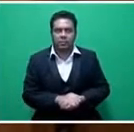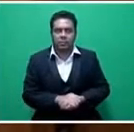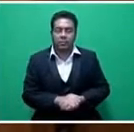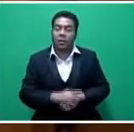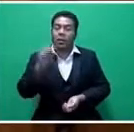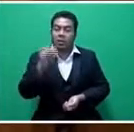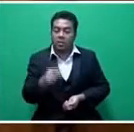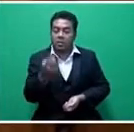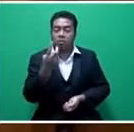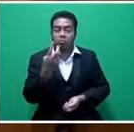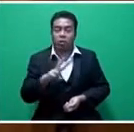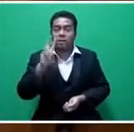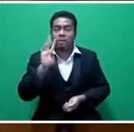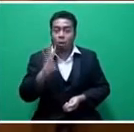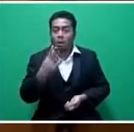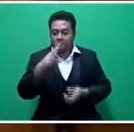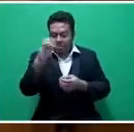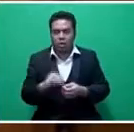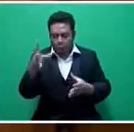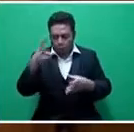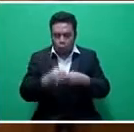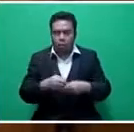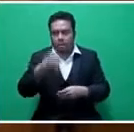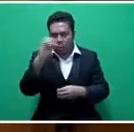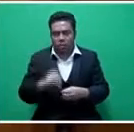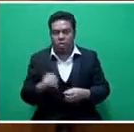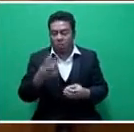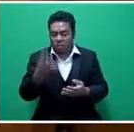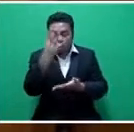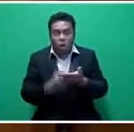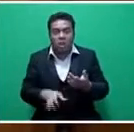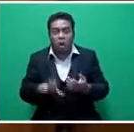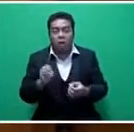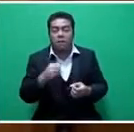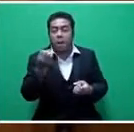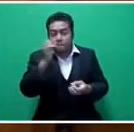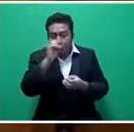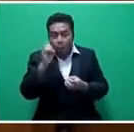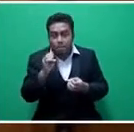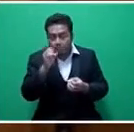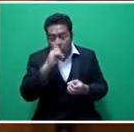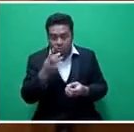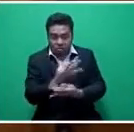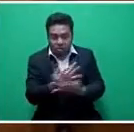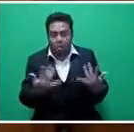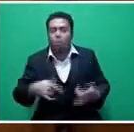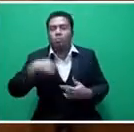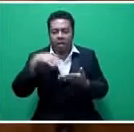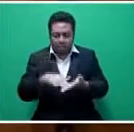That's 24% of our total population. Almost a quarter of the population has been helped and continue to be